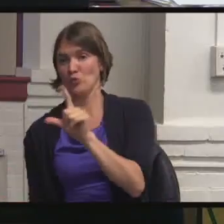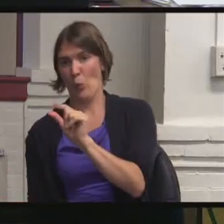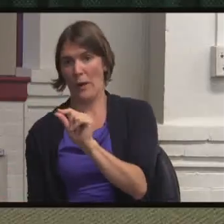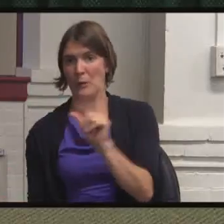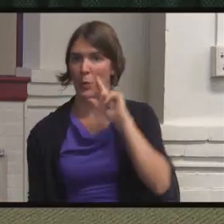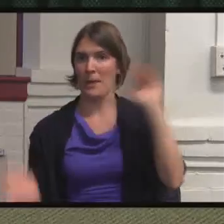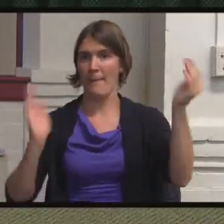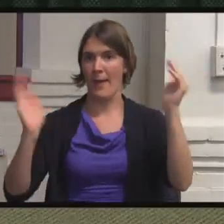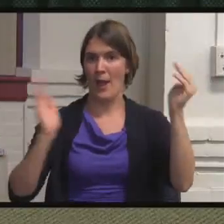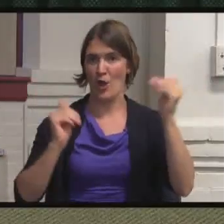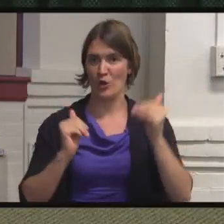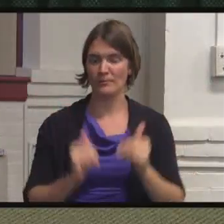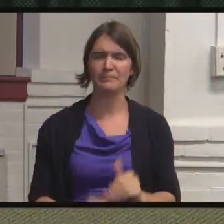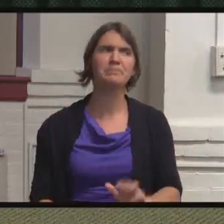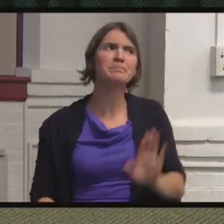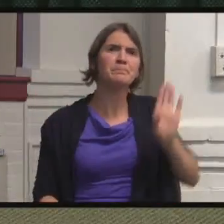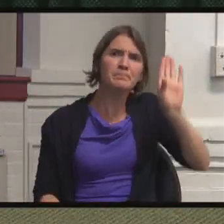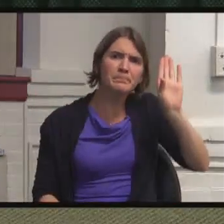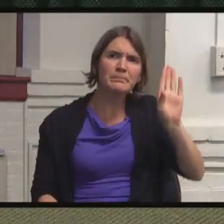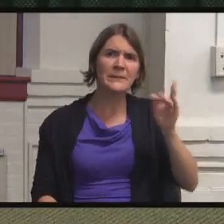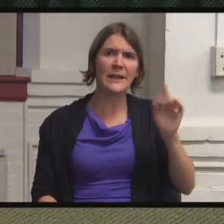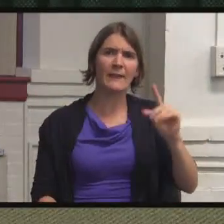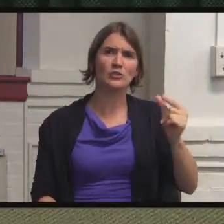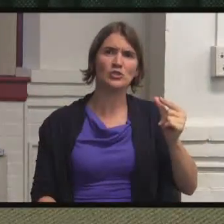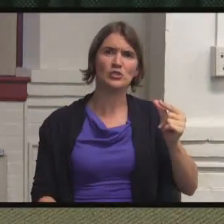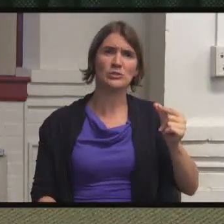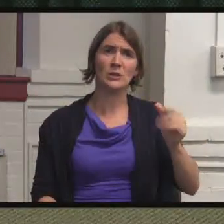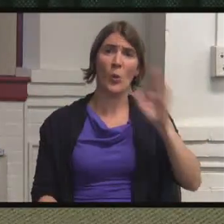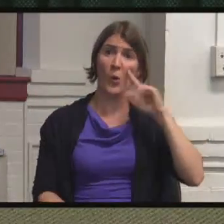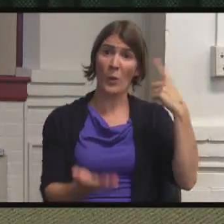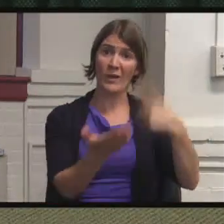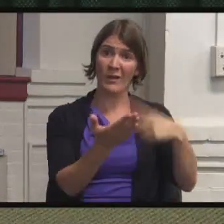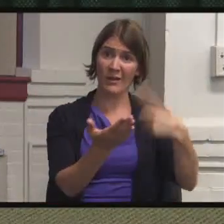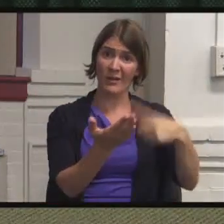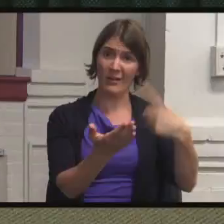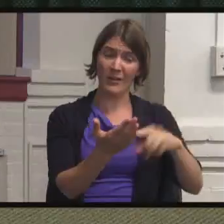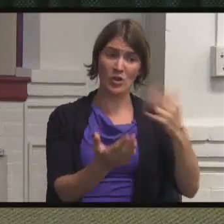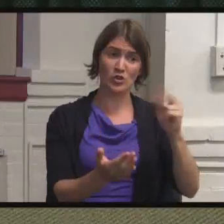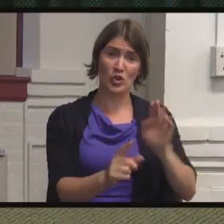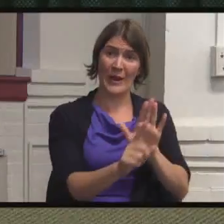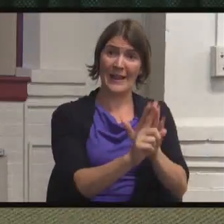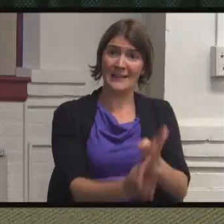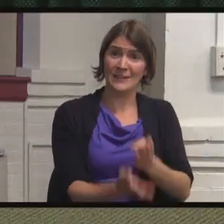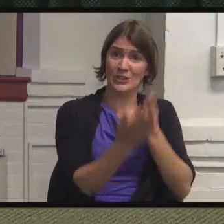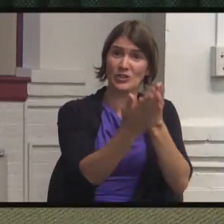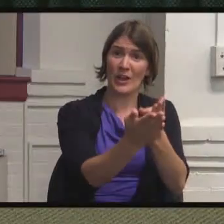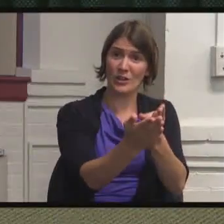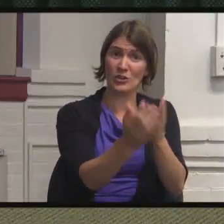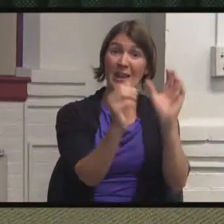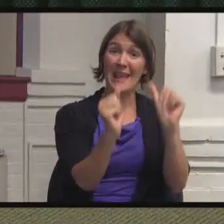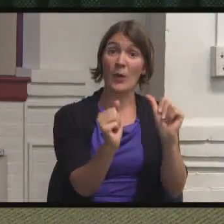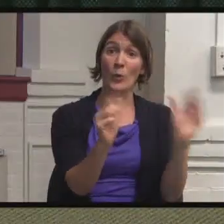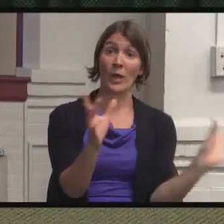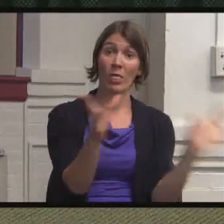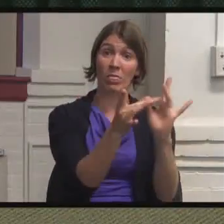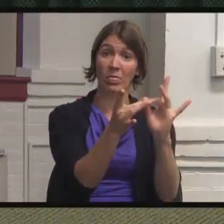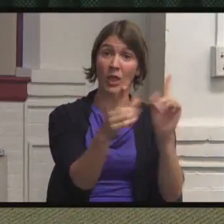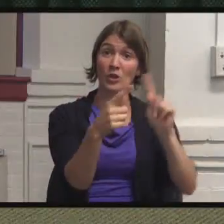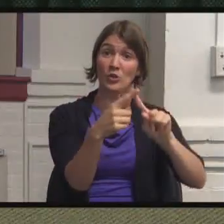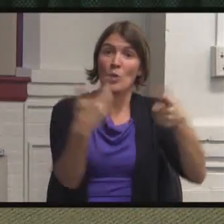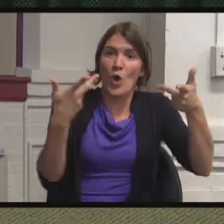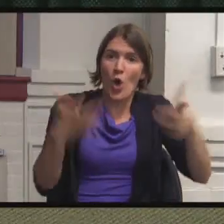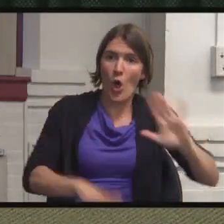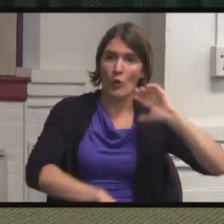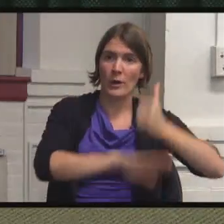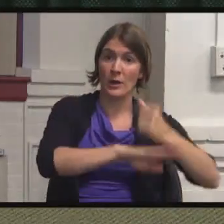question is whether we can have some follow-up discussions about John's suggestion about being able to locate some uphill, because that could impact the